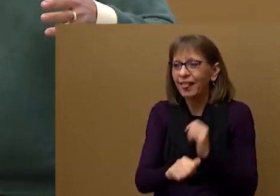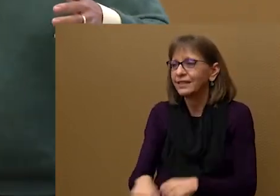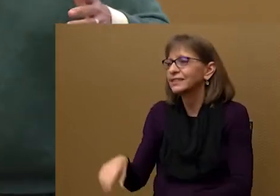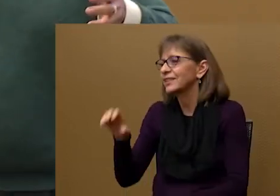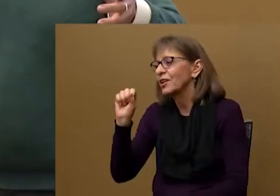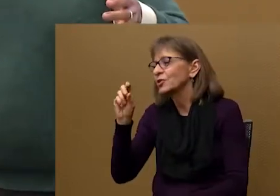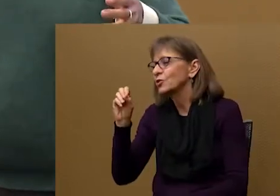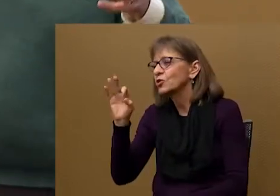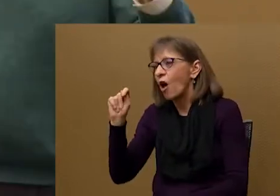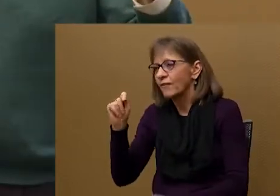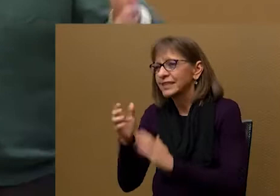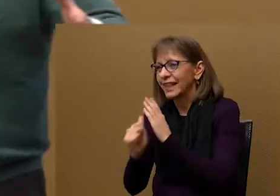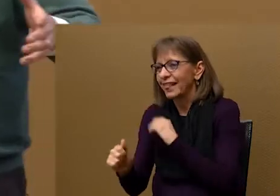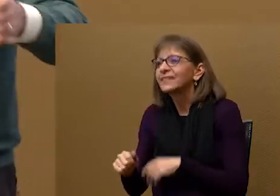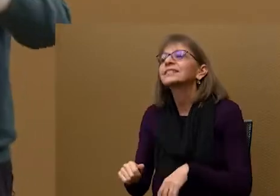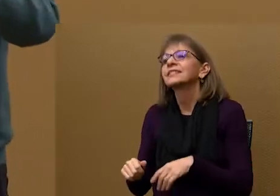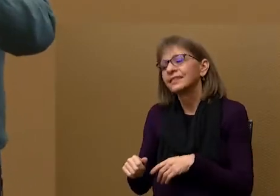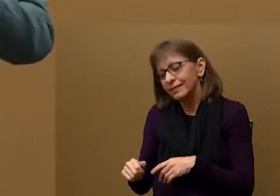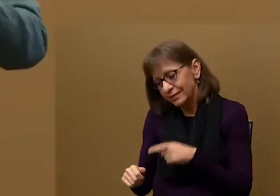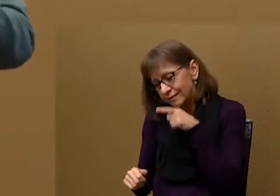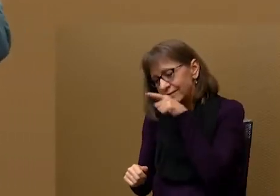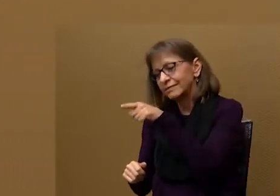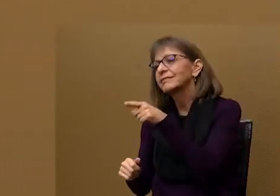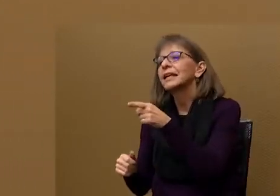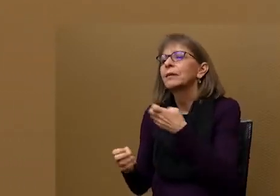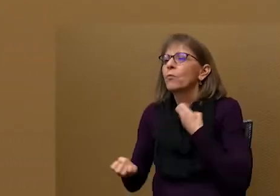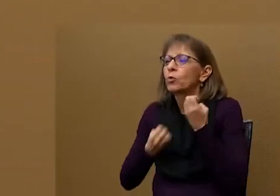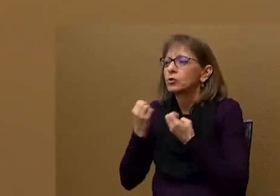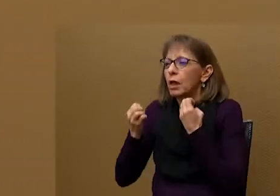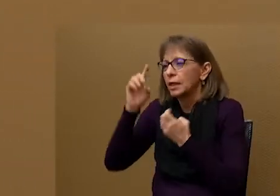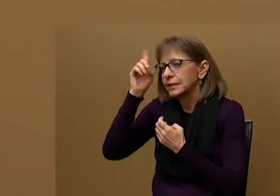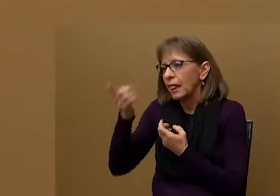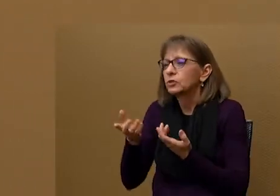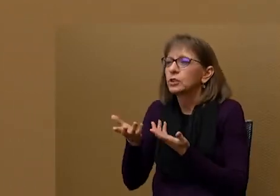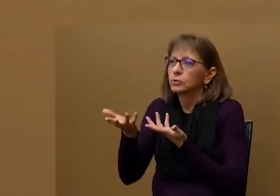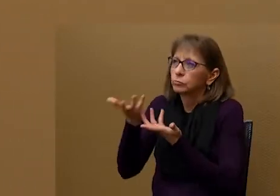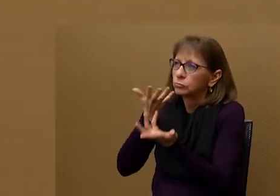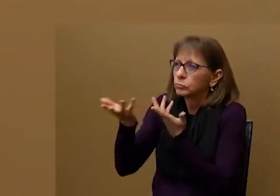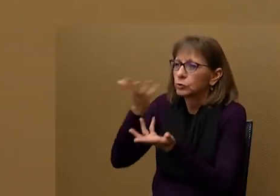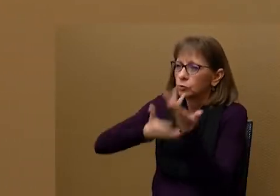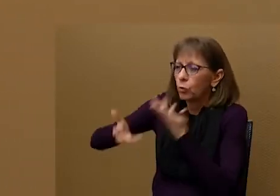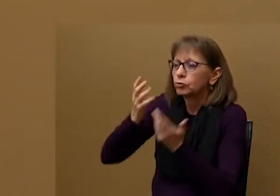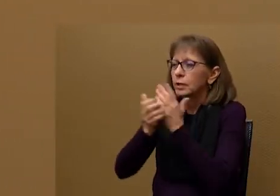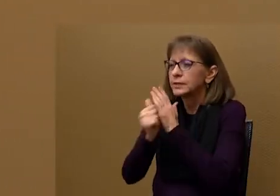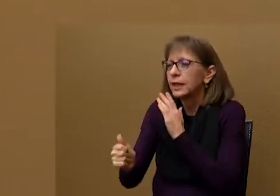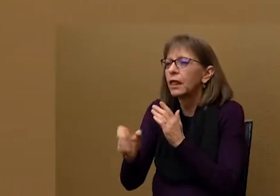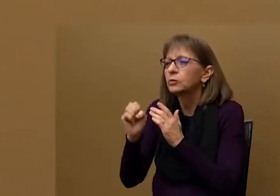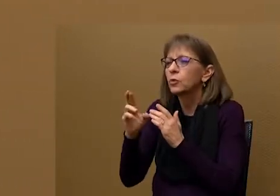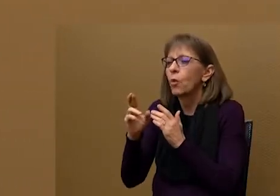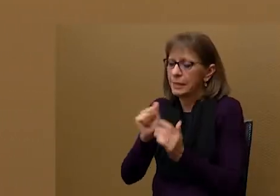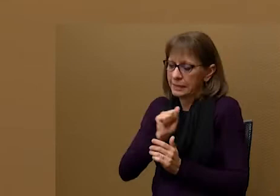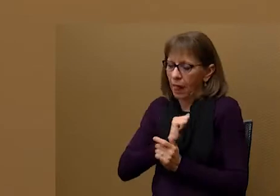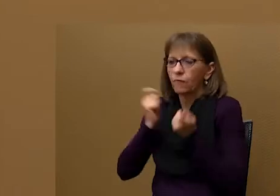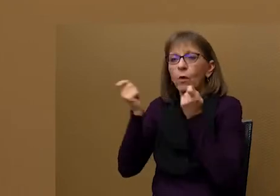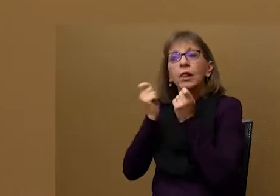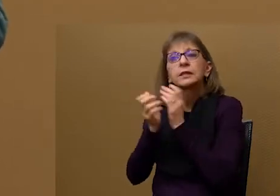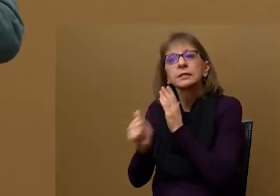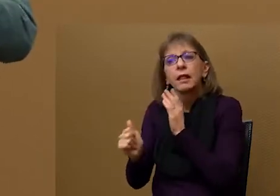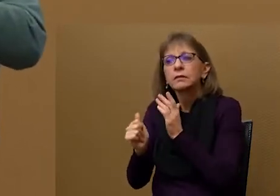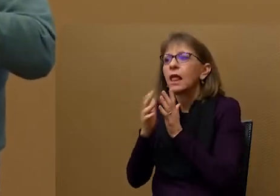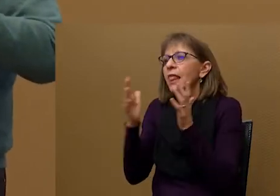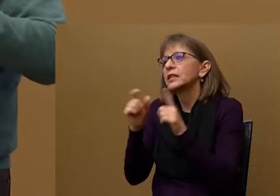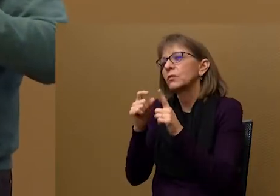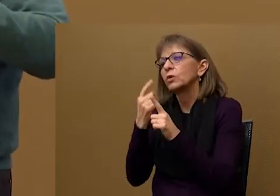skills. Yes, that's another way of saying soft skills, emotional intelligence, or social skills,